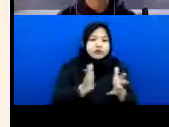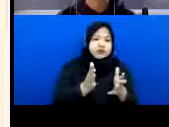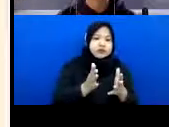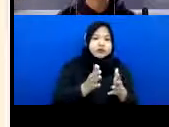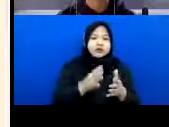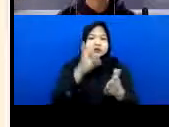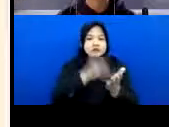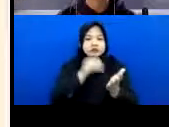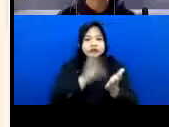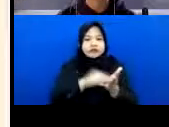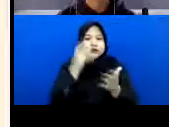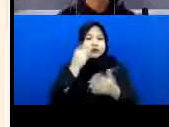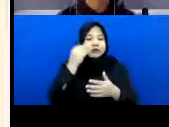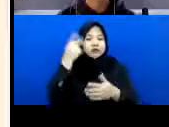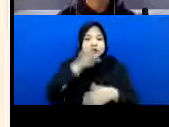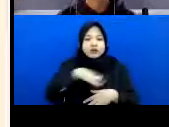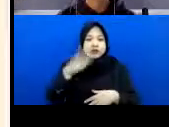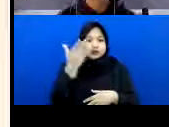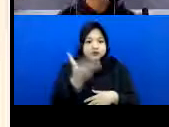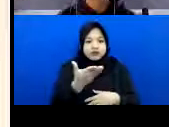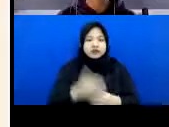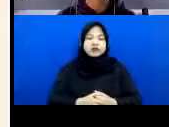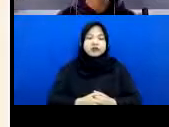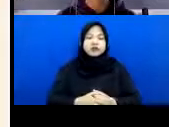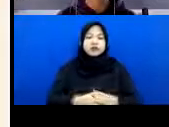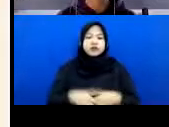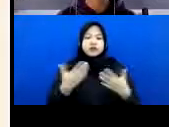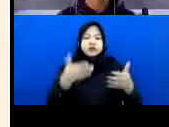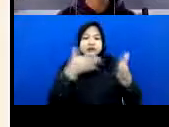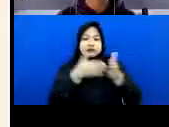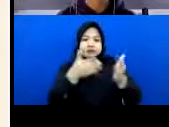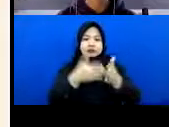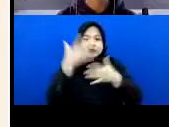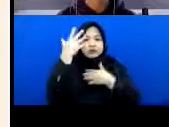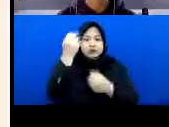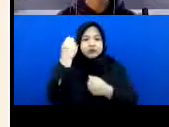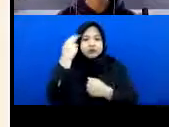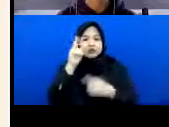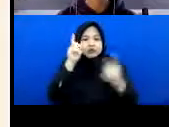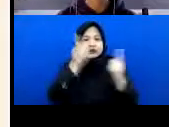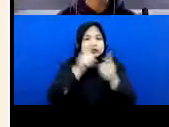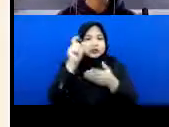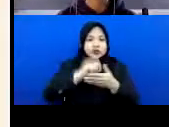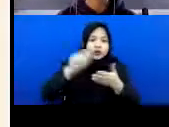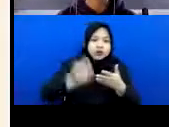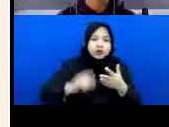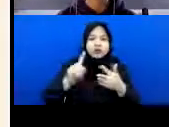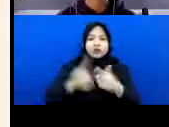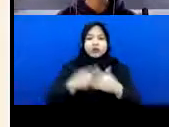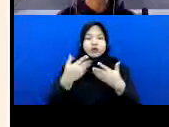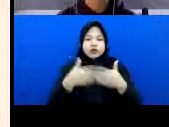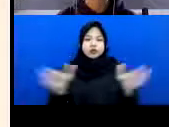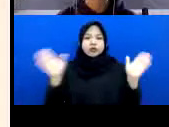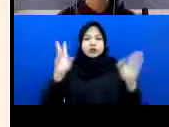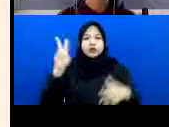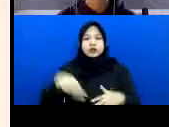learning experience for your child? And what challenges do you expect to face as schools start to